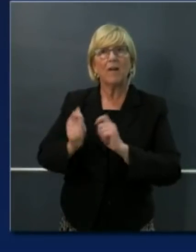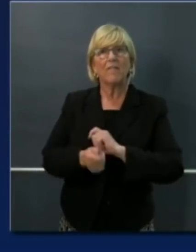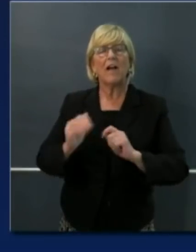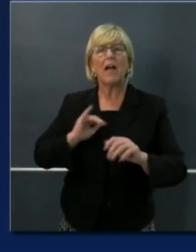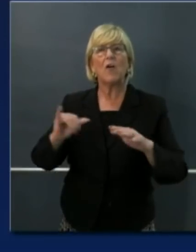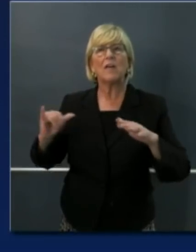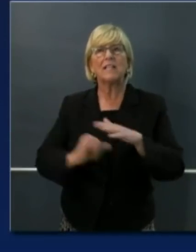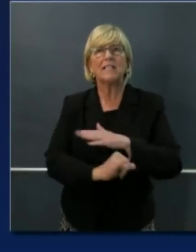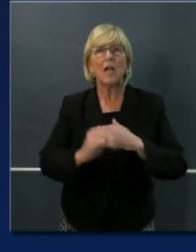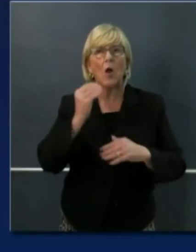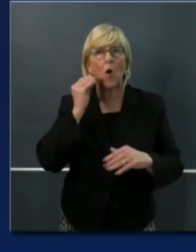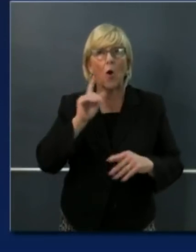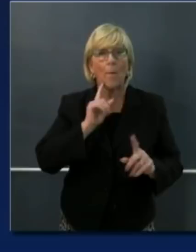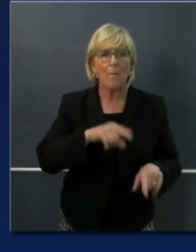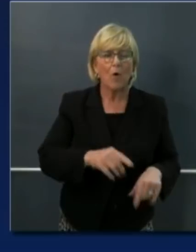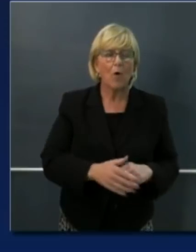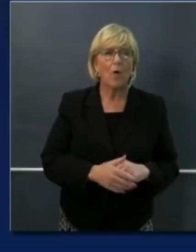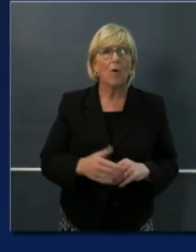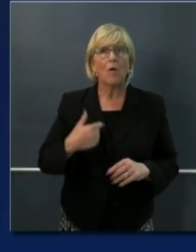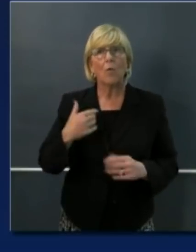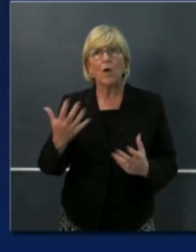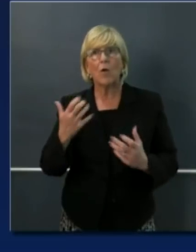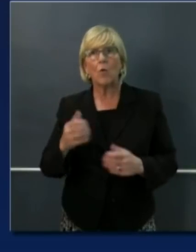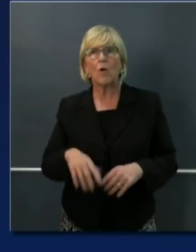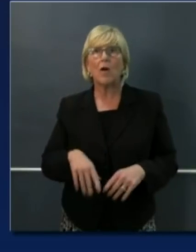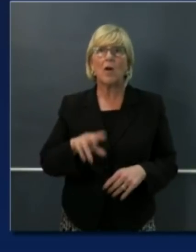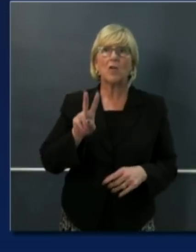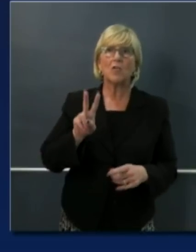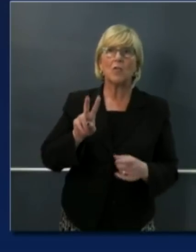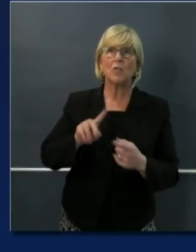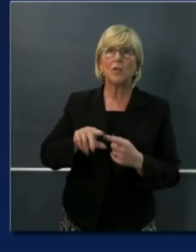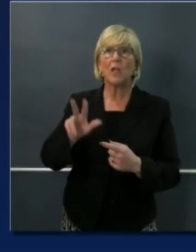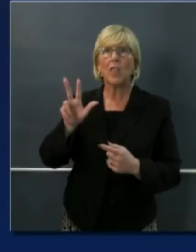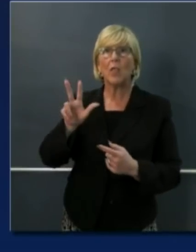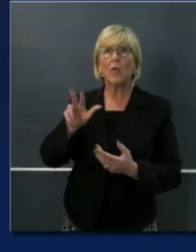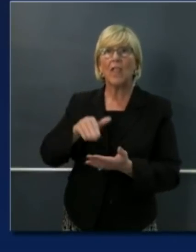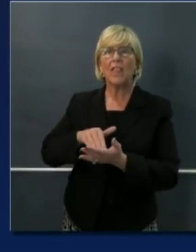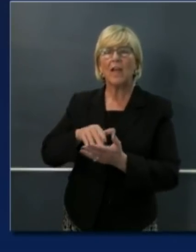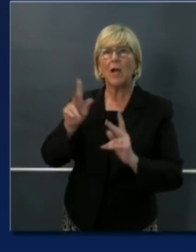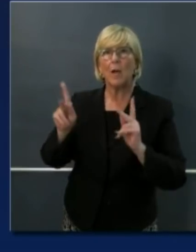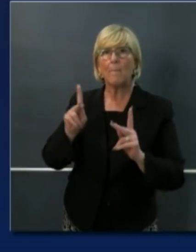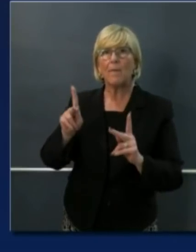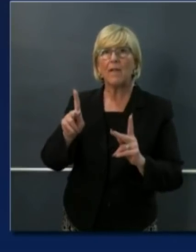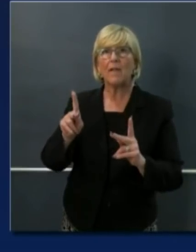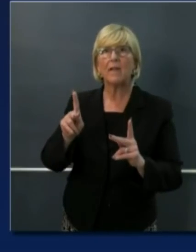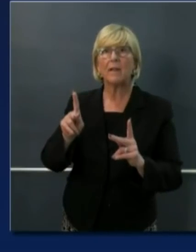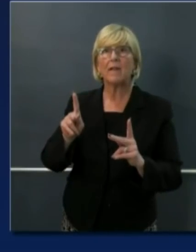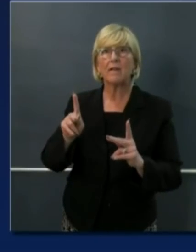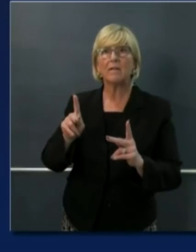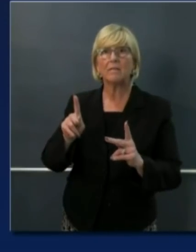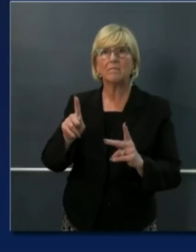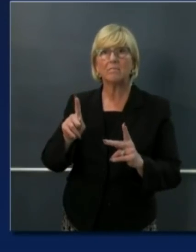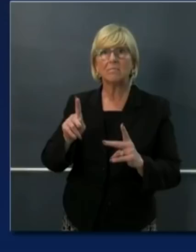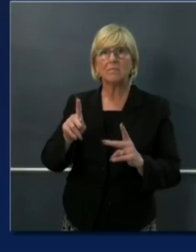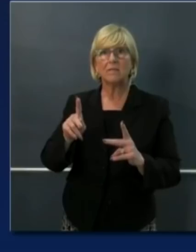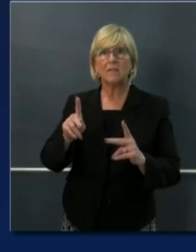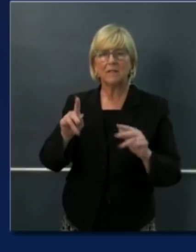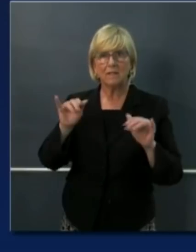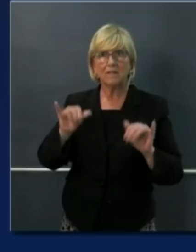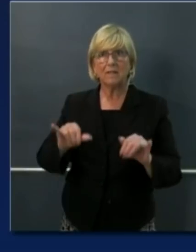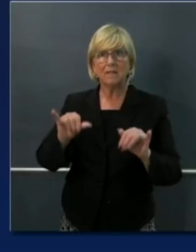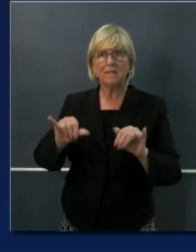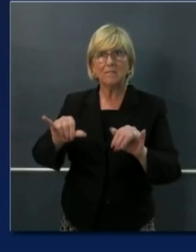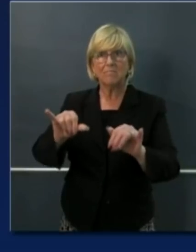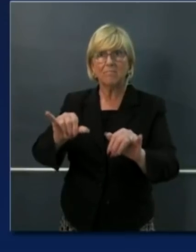we expect that number between 2,000 and 3,000 individuals to maybe be positive on a daily basis. If they